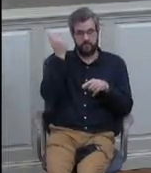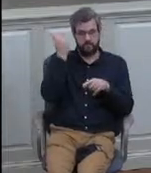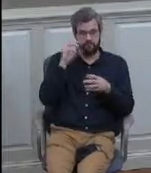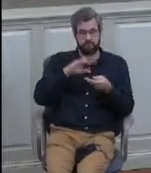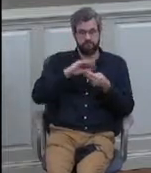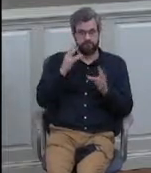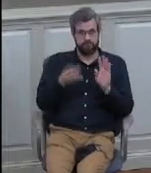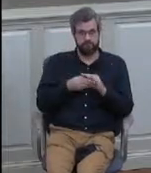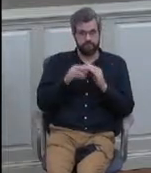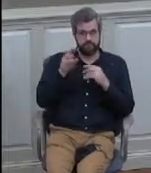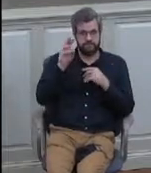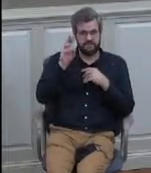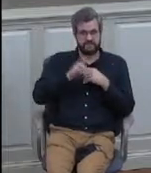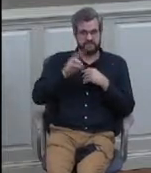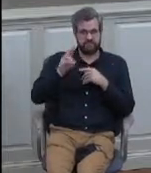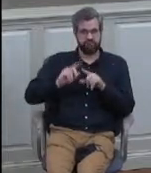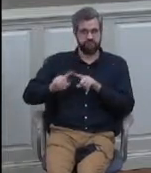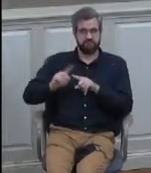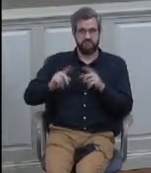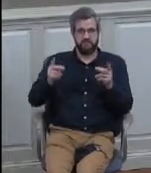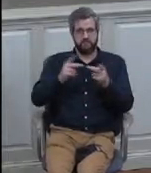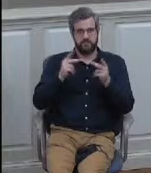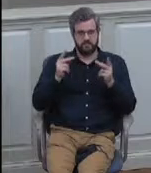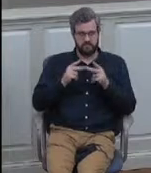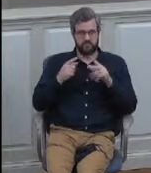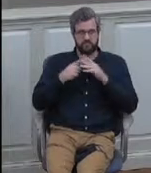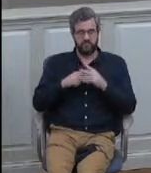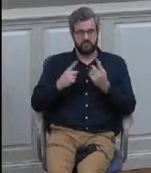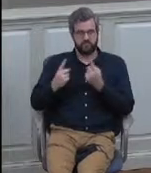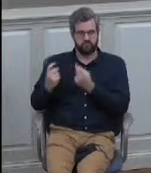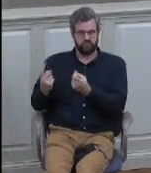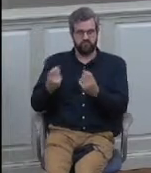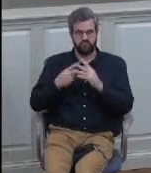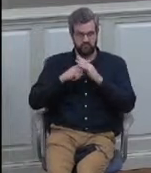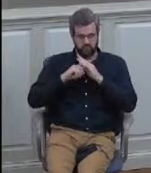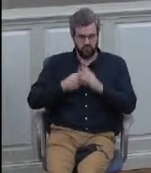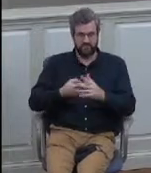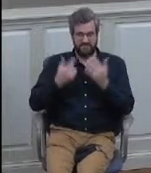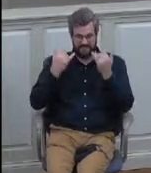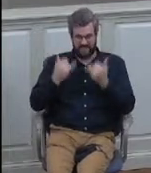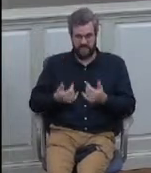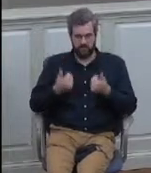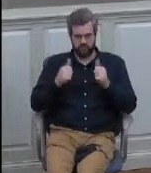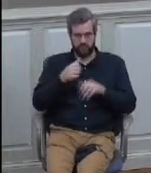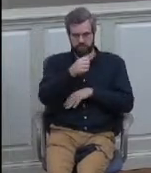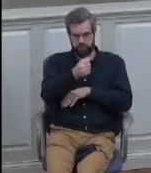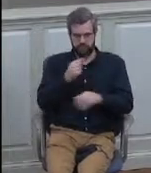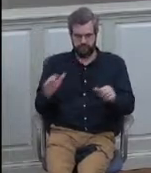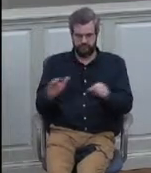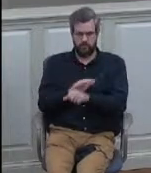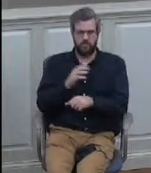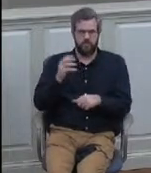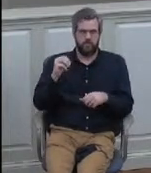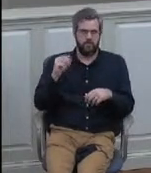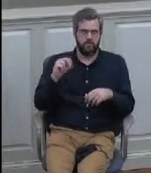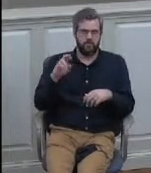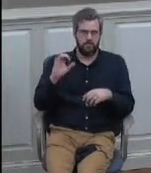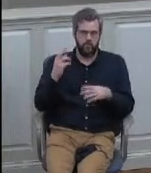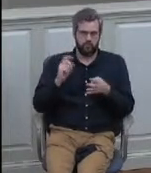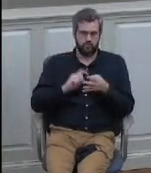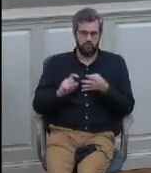66 various positions that we're starting to recruit for now to start filling beginning in March. Okay. All